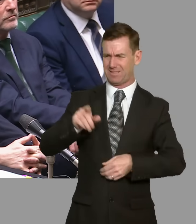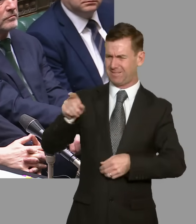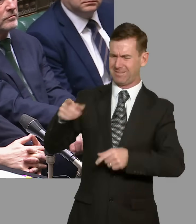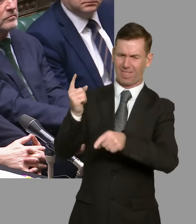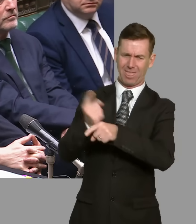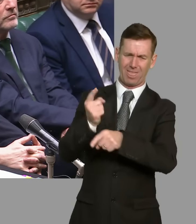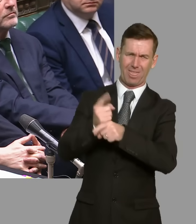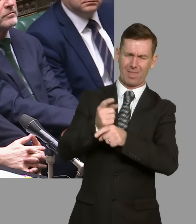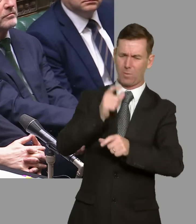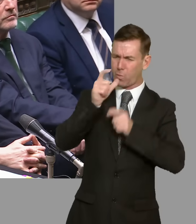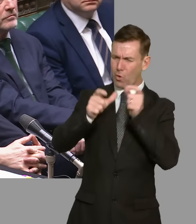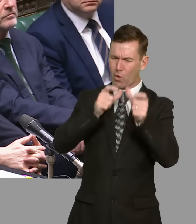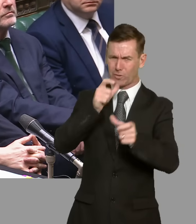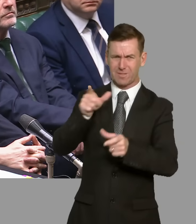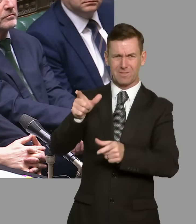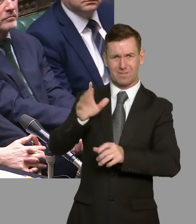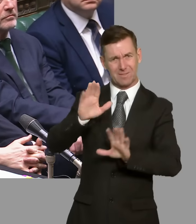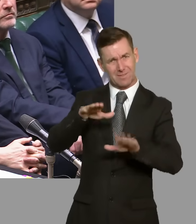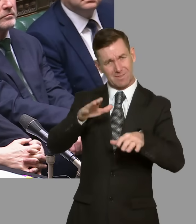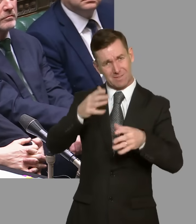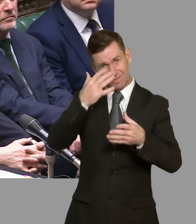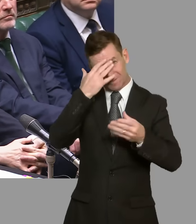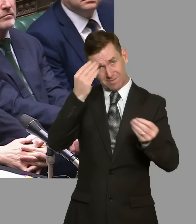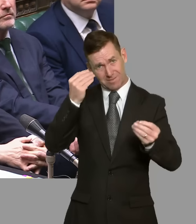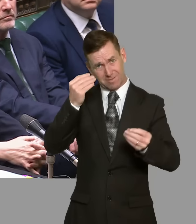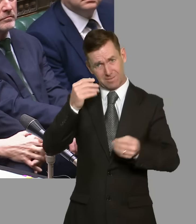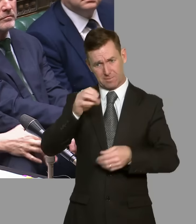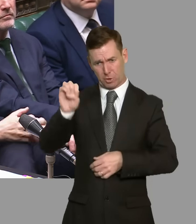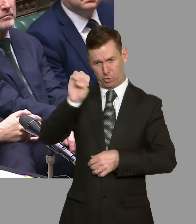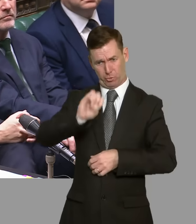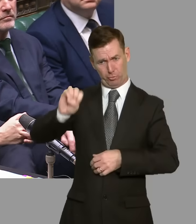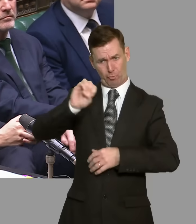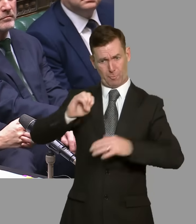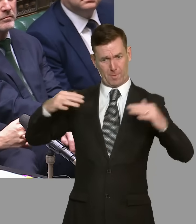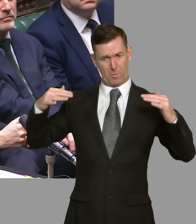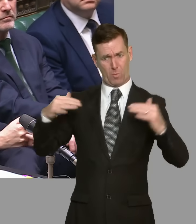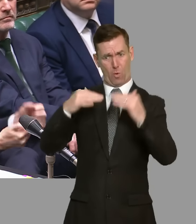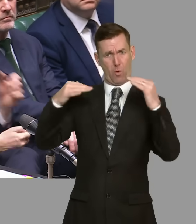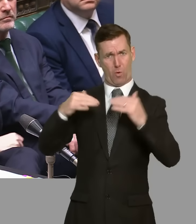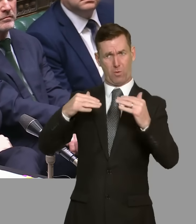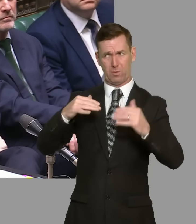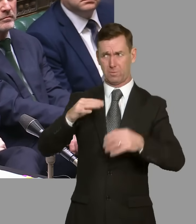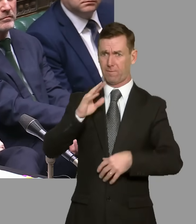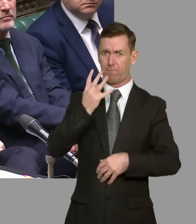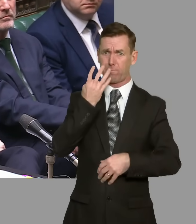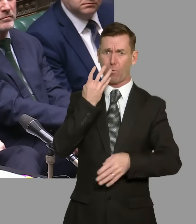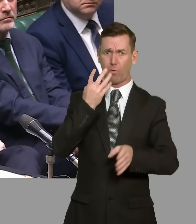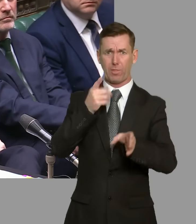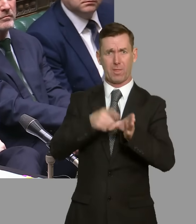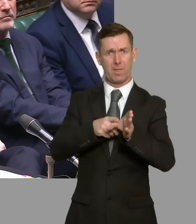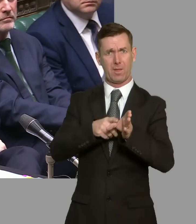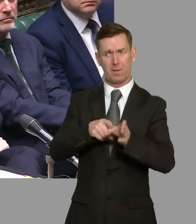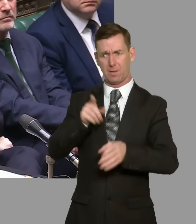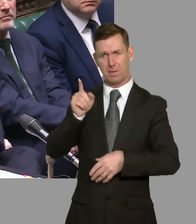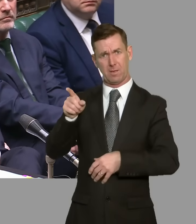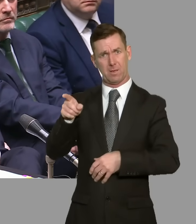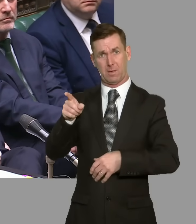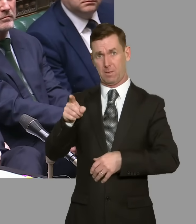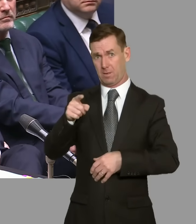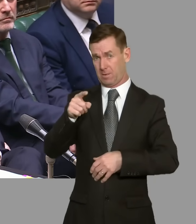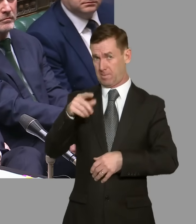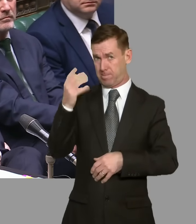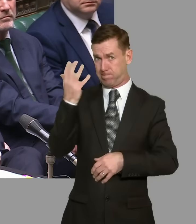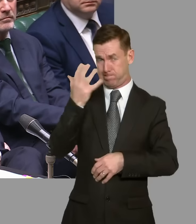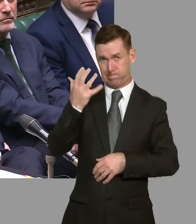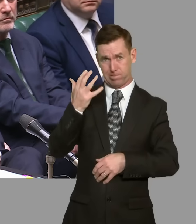in Europe. It is in its 4th year. The Russians are raining bombs down on Ukrainian civilians day